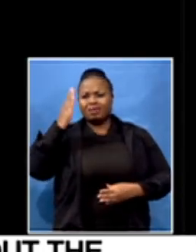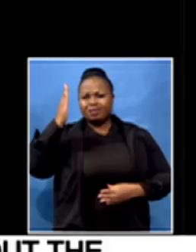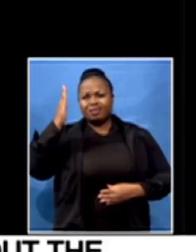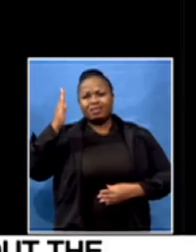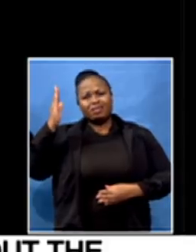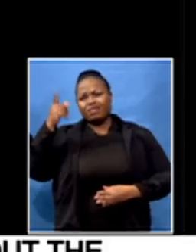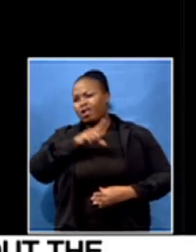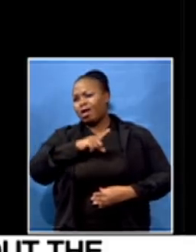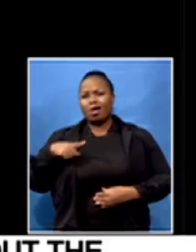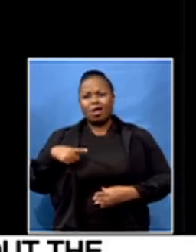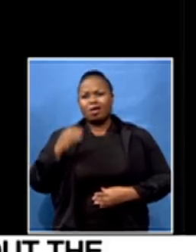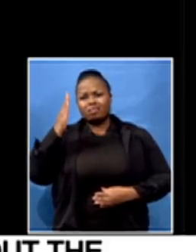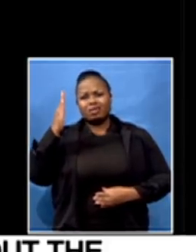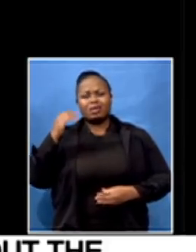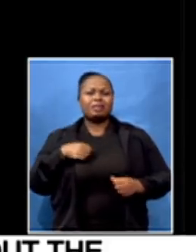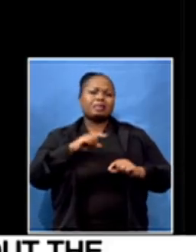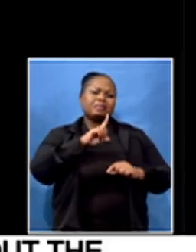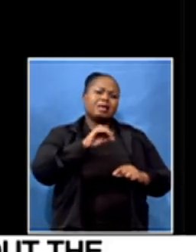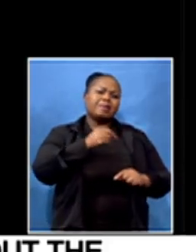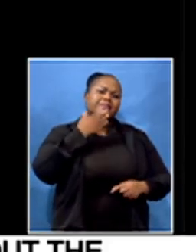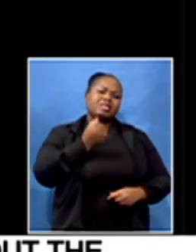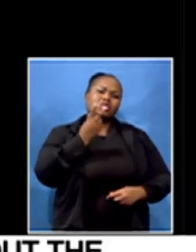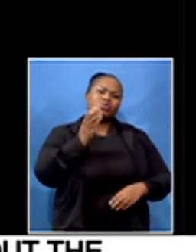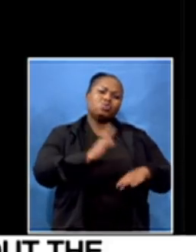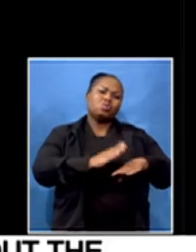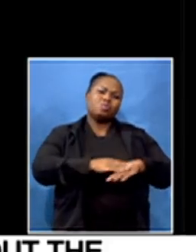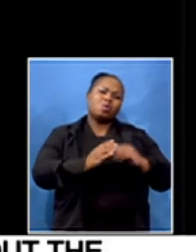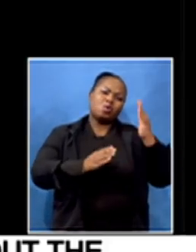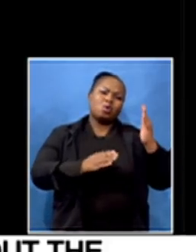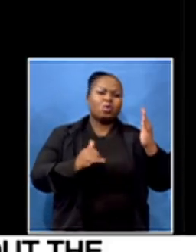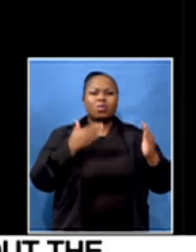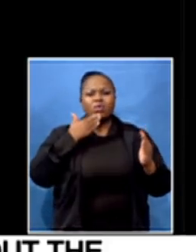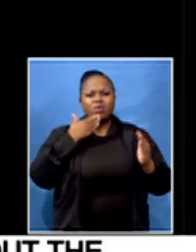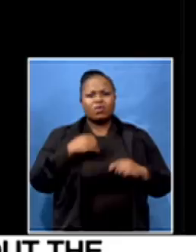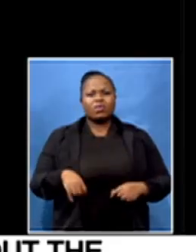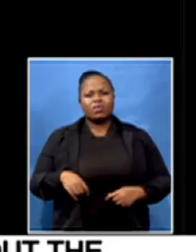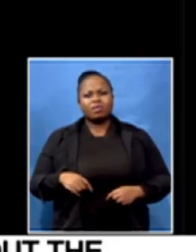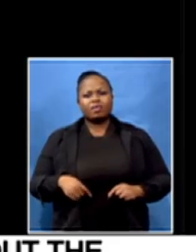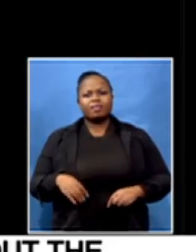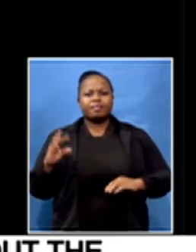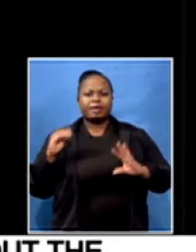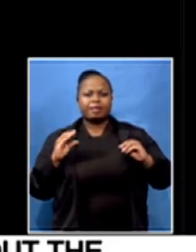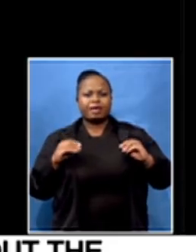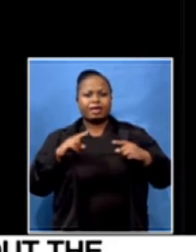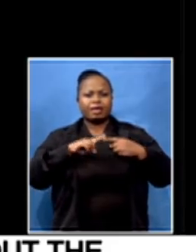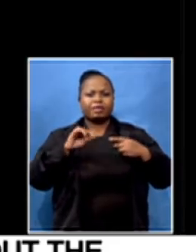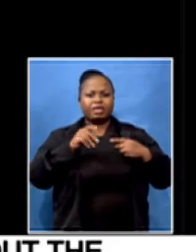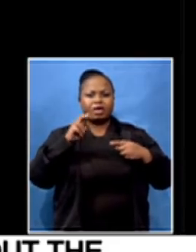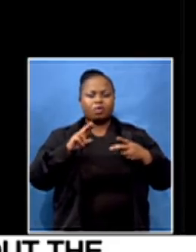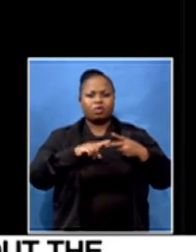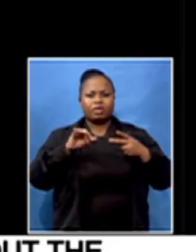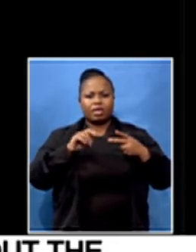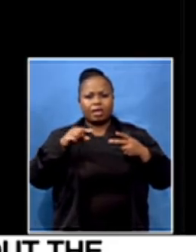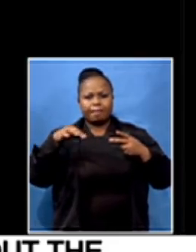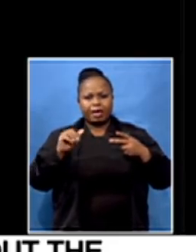beginning, even before. Zama, can you give me the last two hands? Honorable Nita will be followed by Honorable Dango, Ambassador Dango. Thank you, sir.